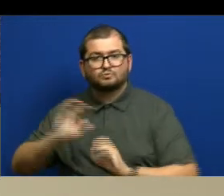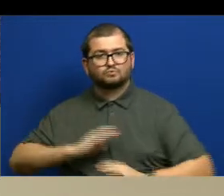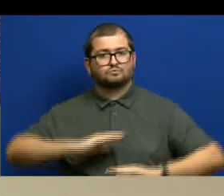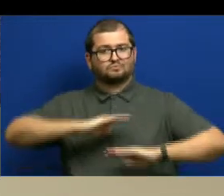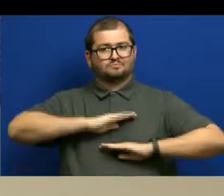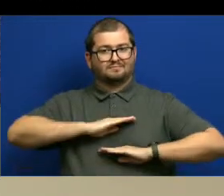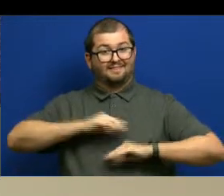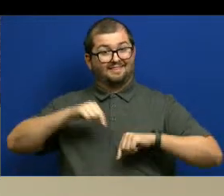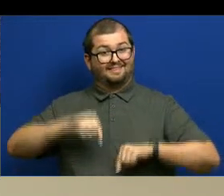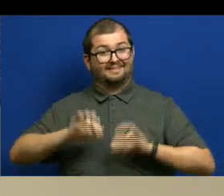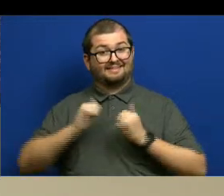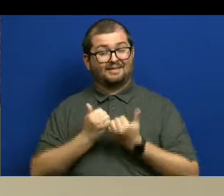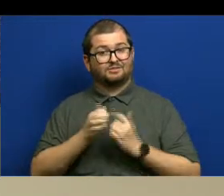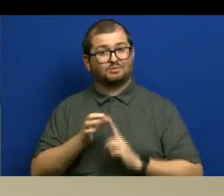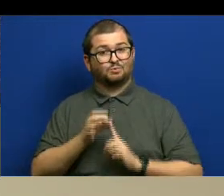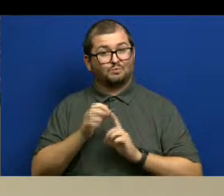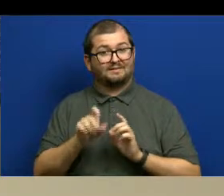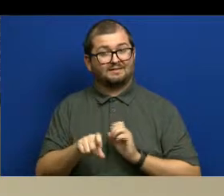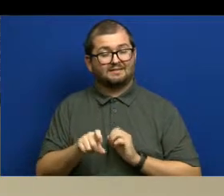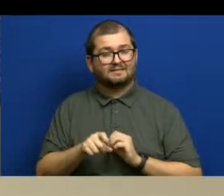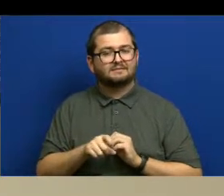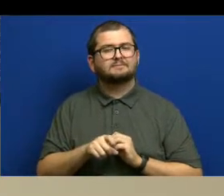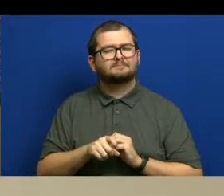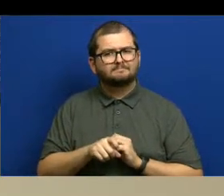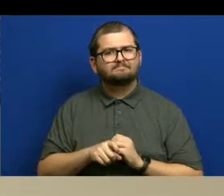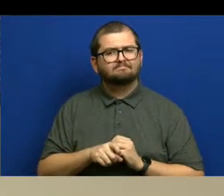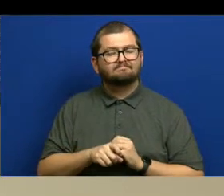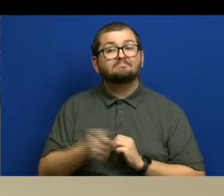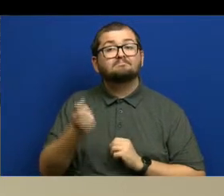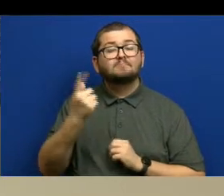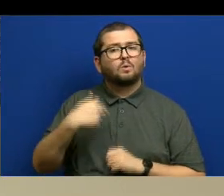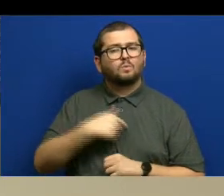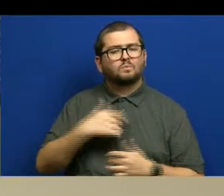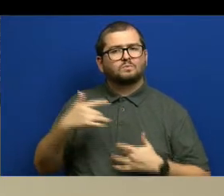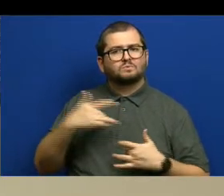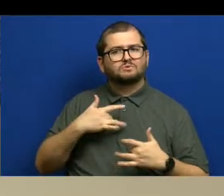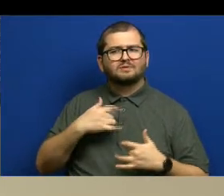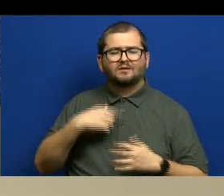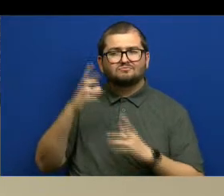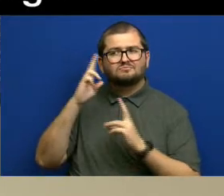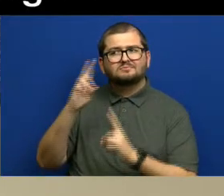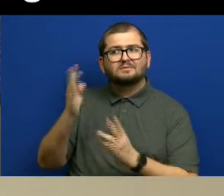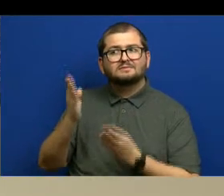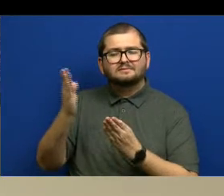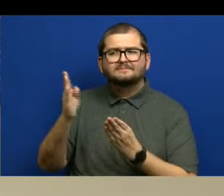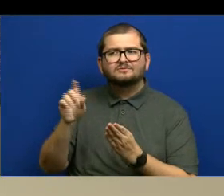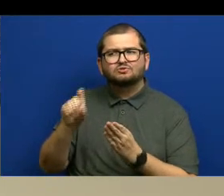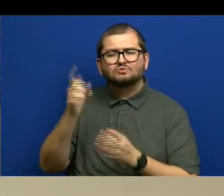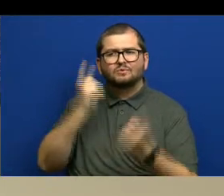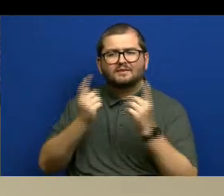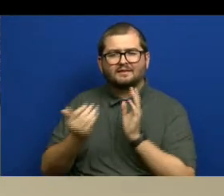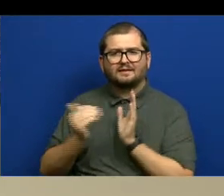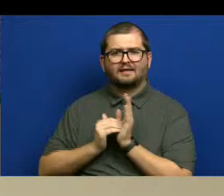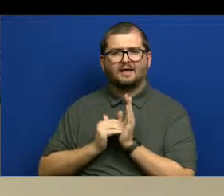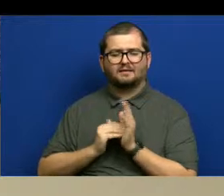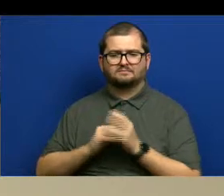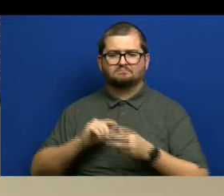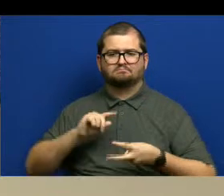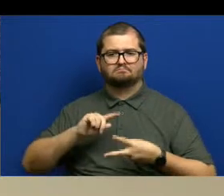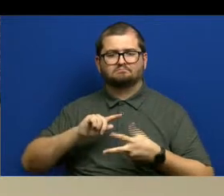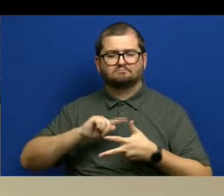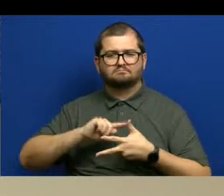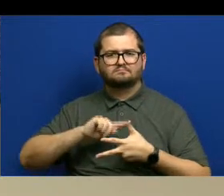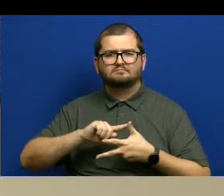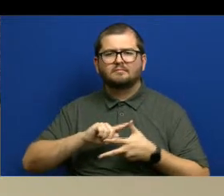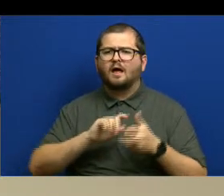unique needs. In light of these concerns, I respectfully urge the board to consider: 1. What specific outreach efforts